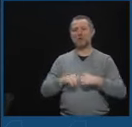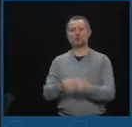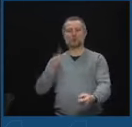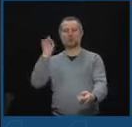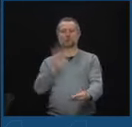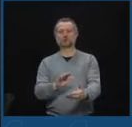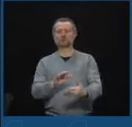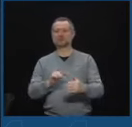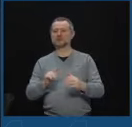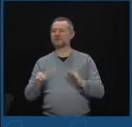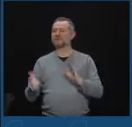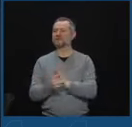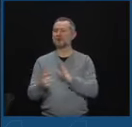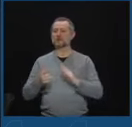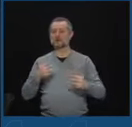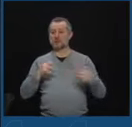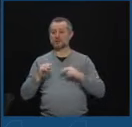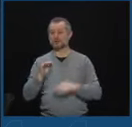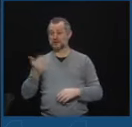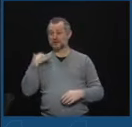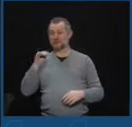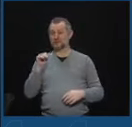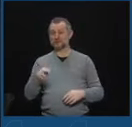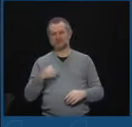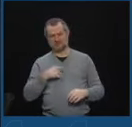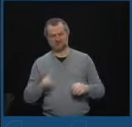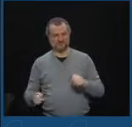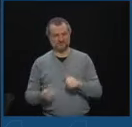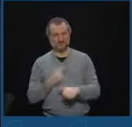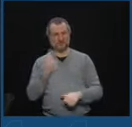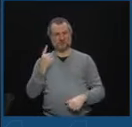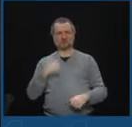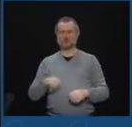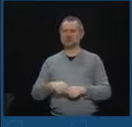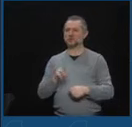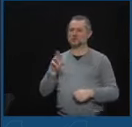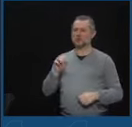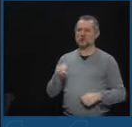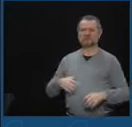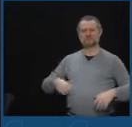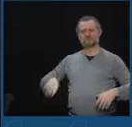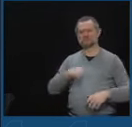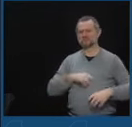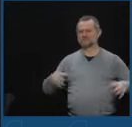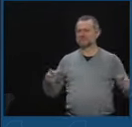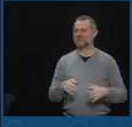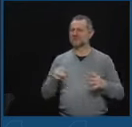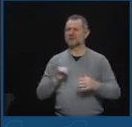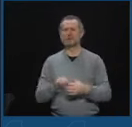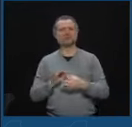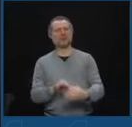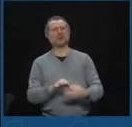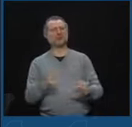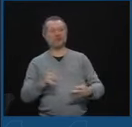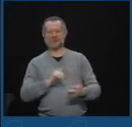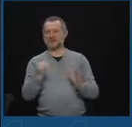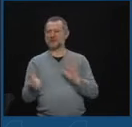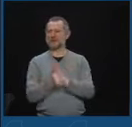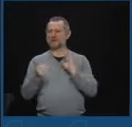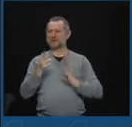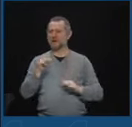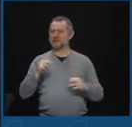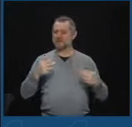In January, I launched the first in the nation consortium on illegal guns. We have representatives in law enforcement from 9